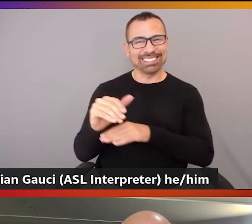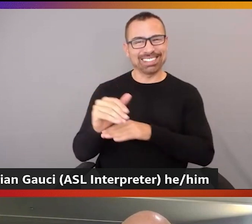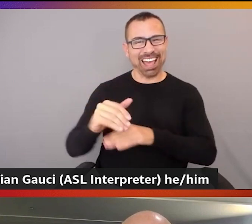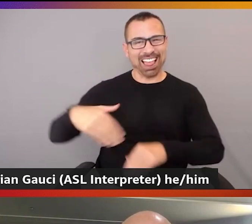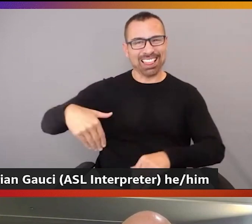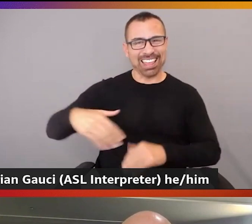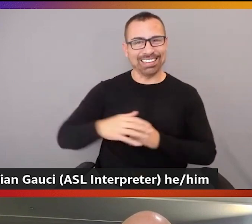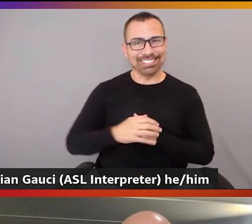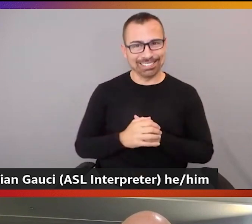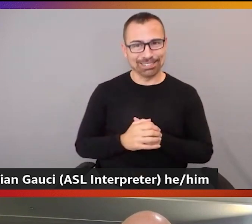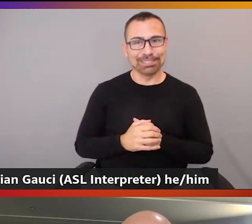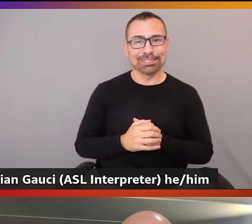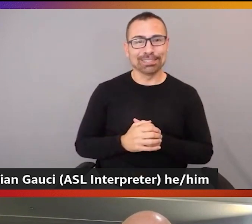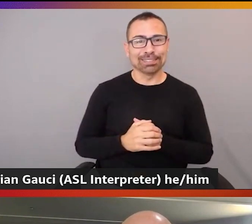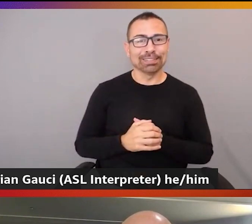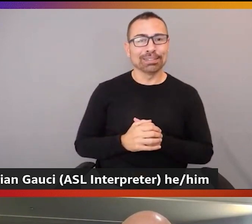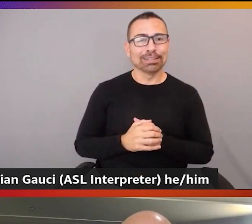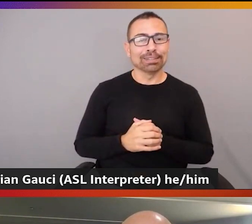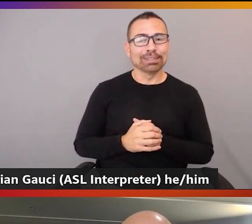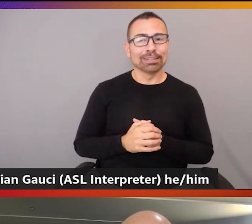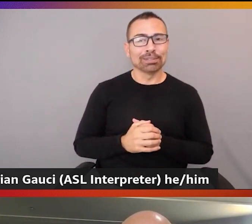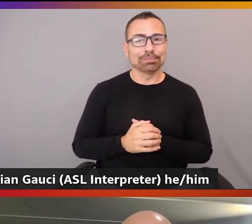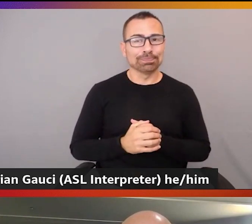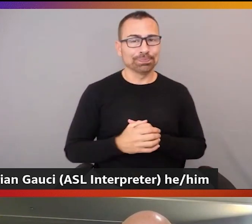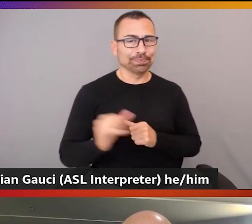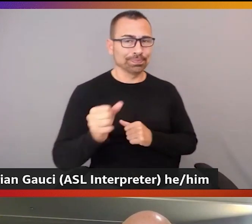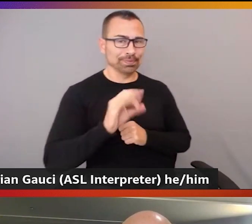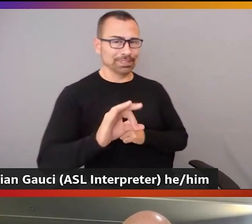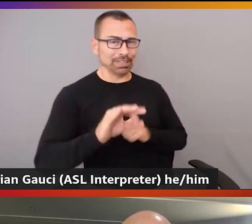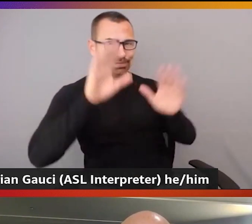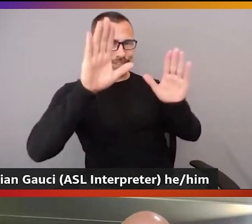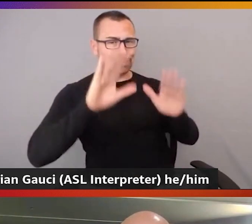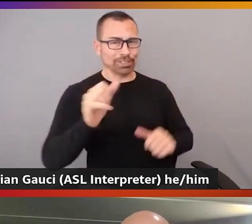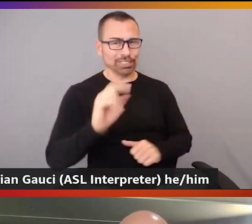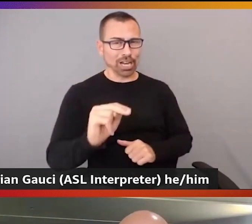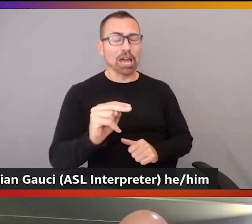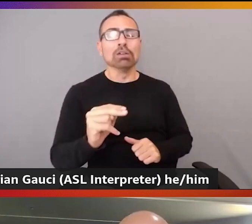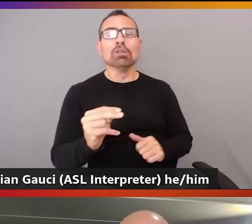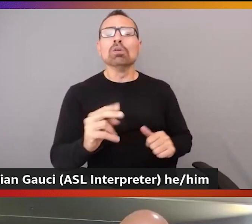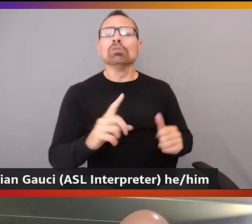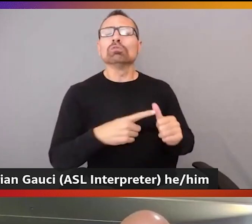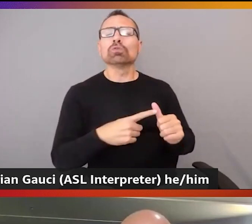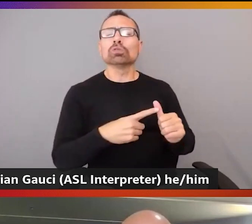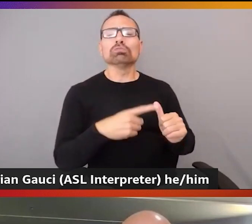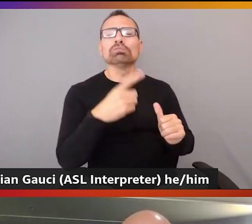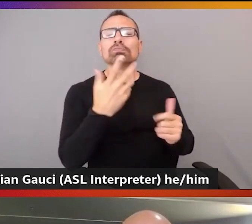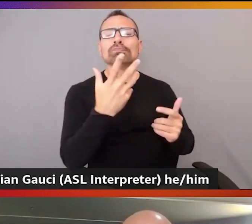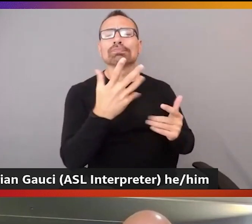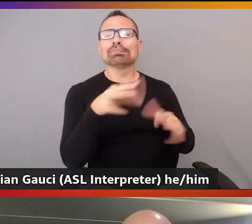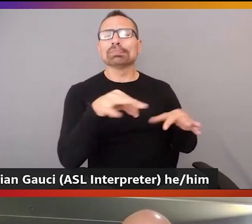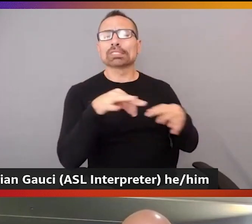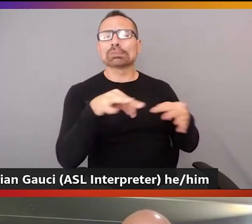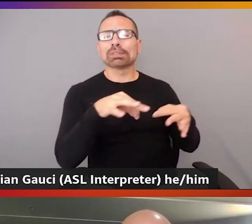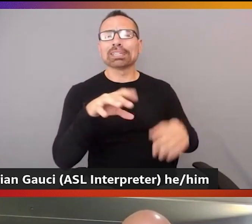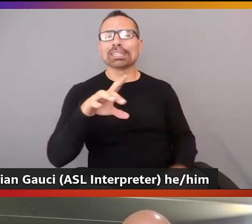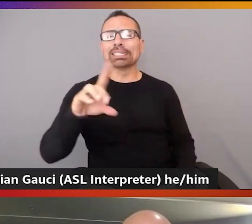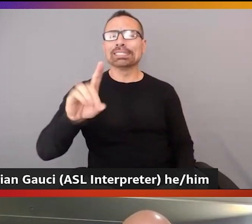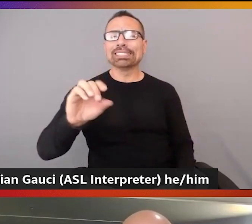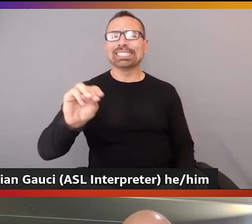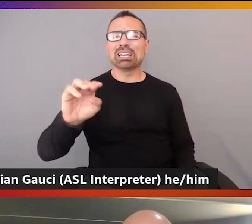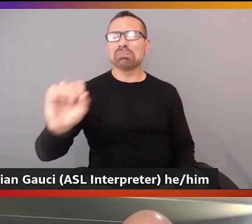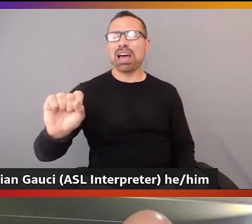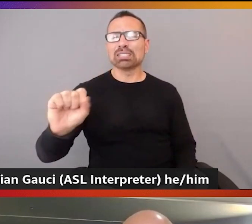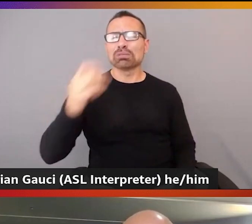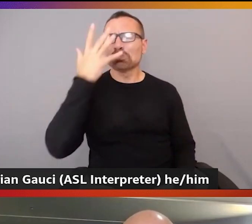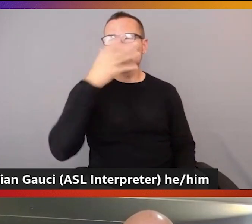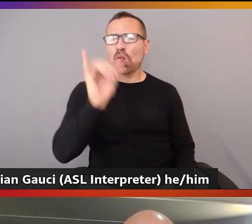That's great, John. Well, let's start with setting the stage here. Kind of walk us through DMS, just kind of a quick overview, and we'll